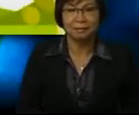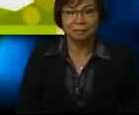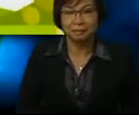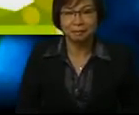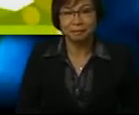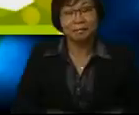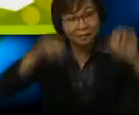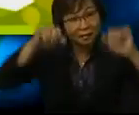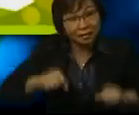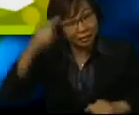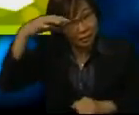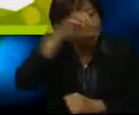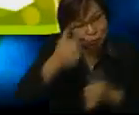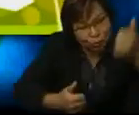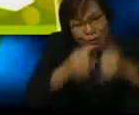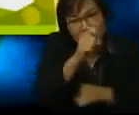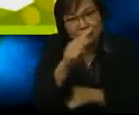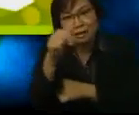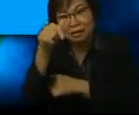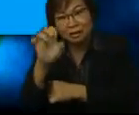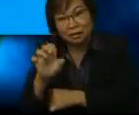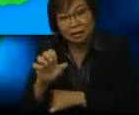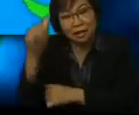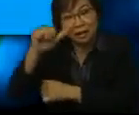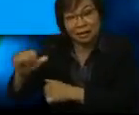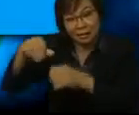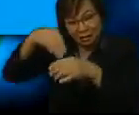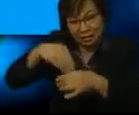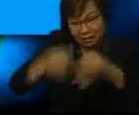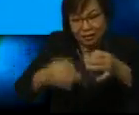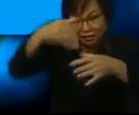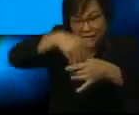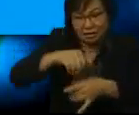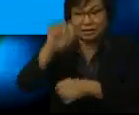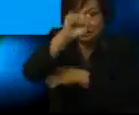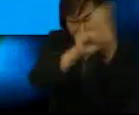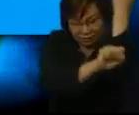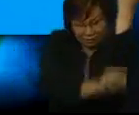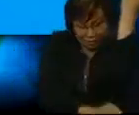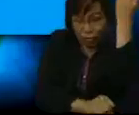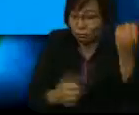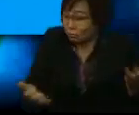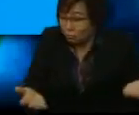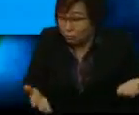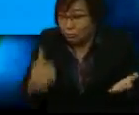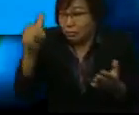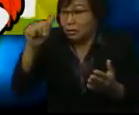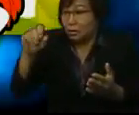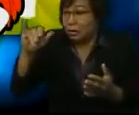Can you guess which state is Asia in if she's in the south? Well, Asia lives in